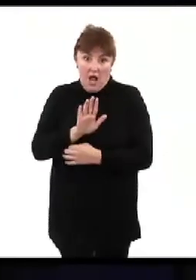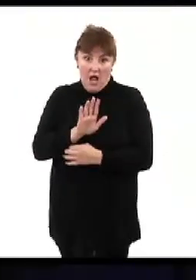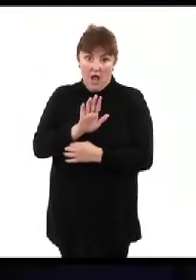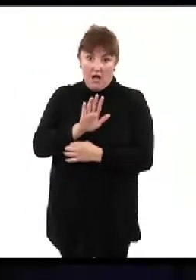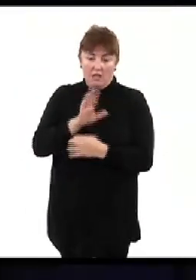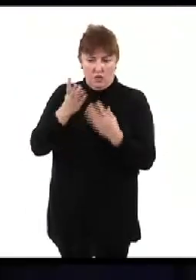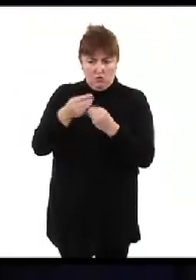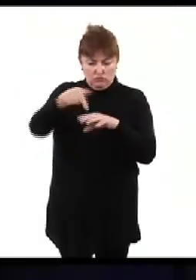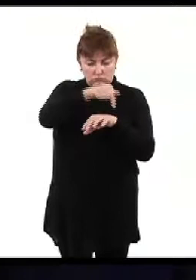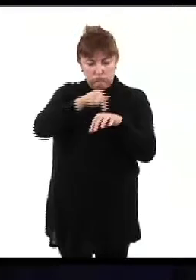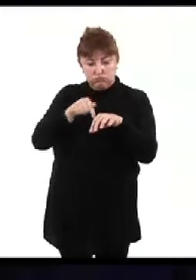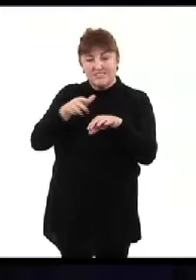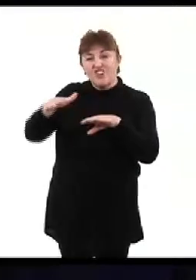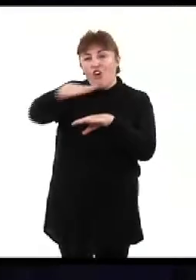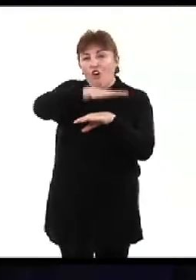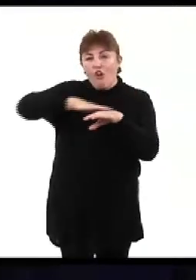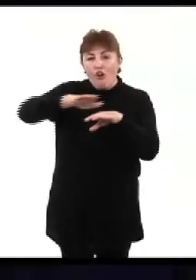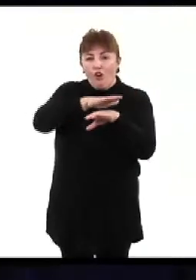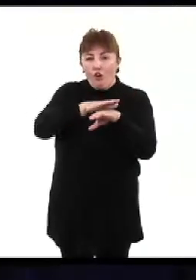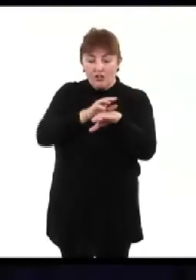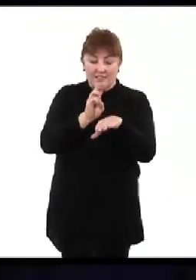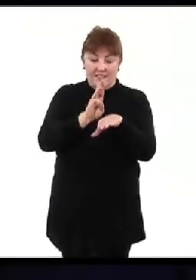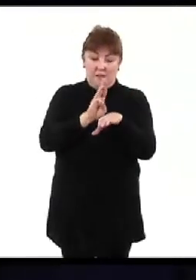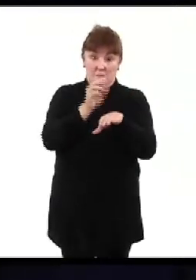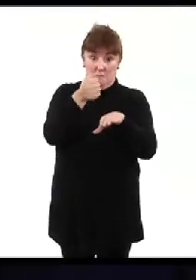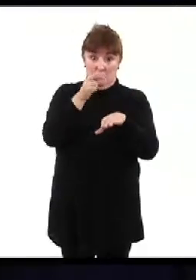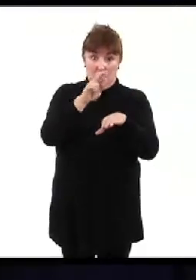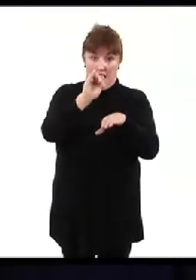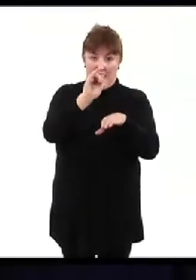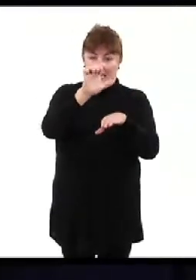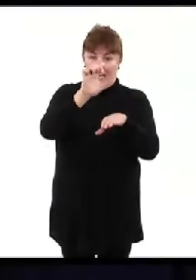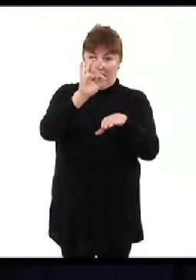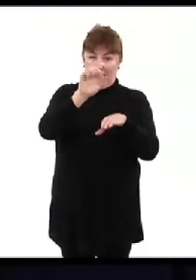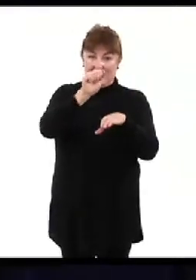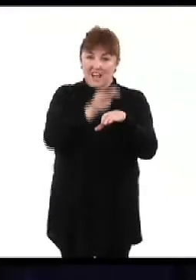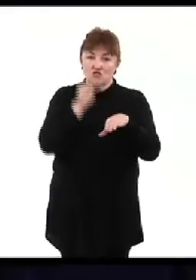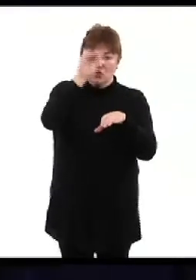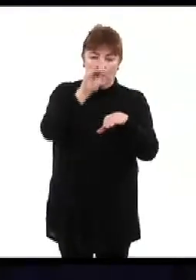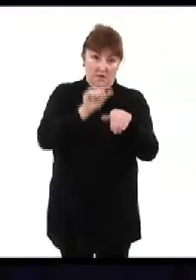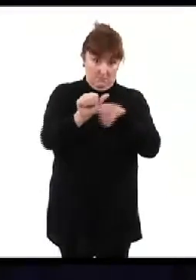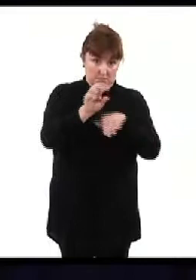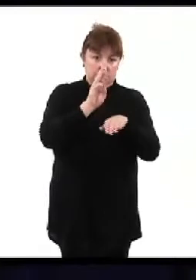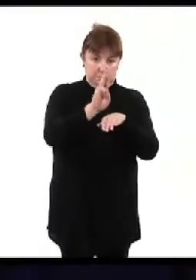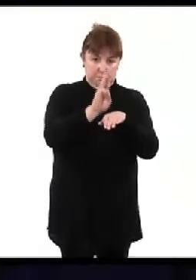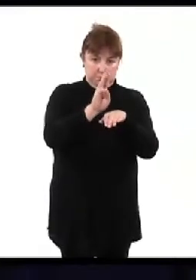of the brain in the left hemisphere. Okay, so this comes from experiments where you ask people to